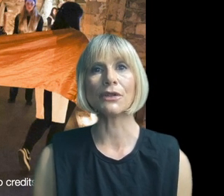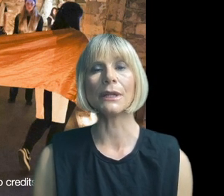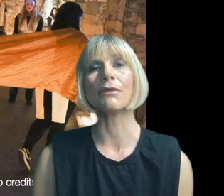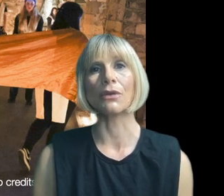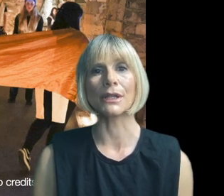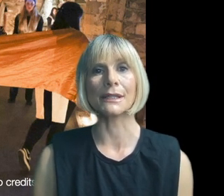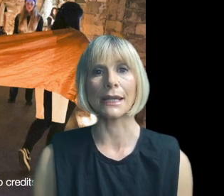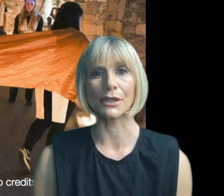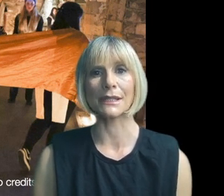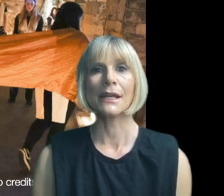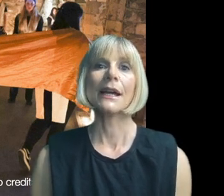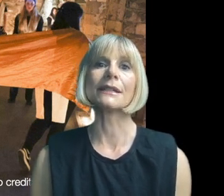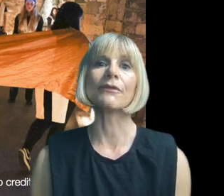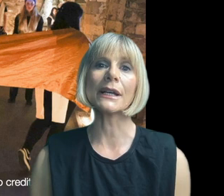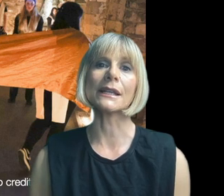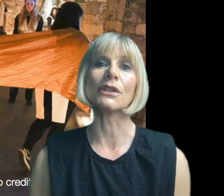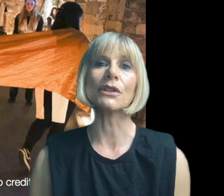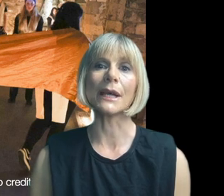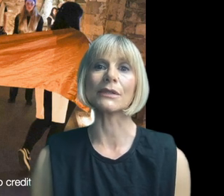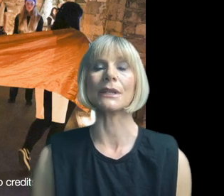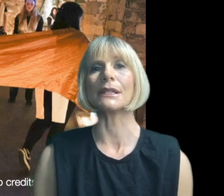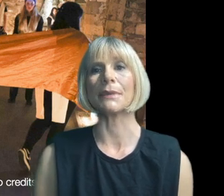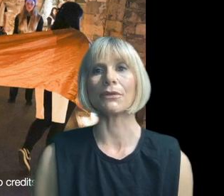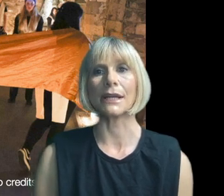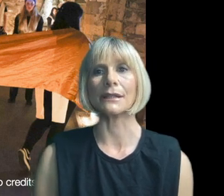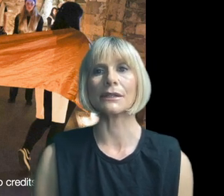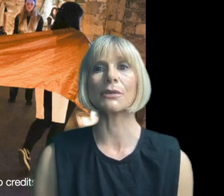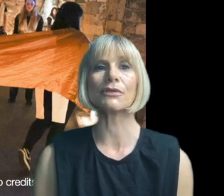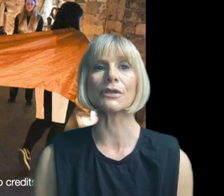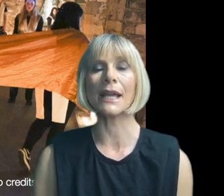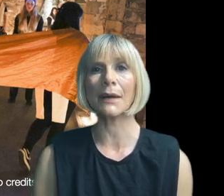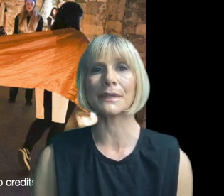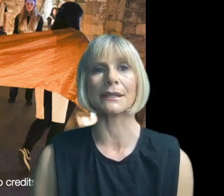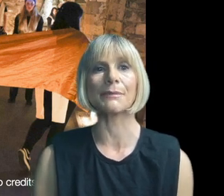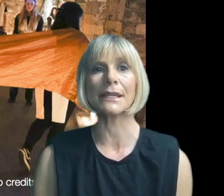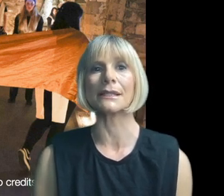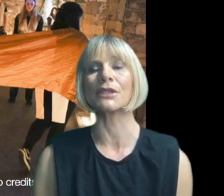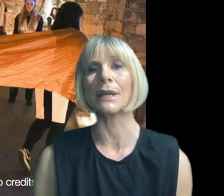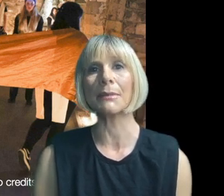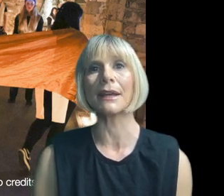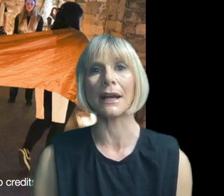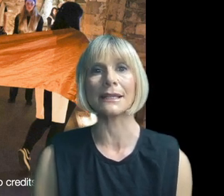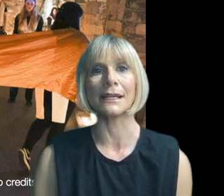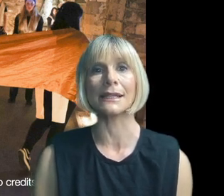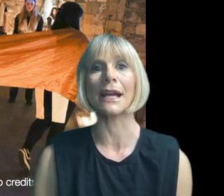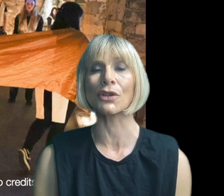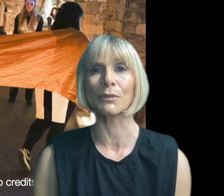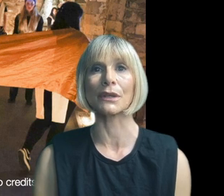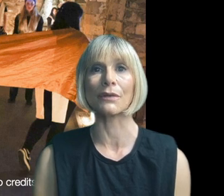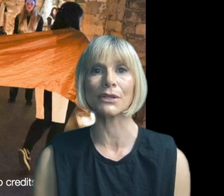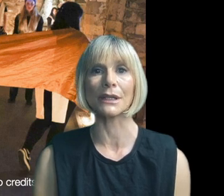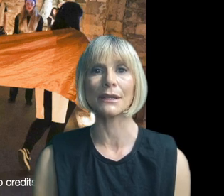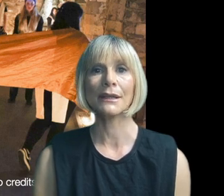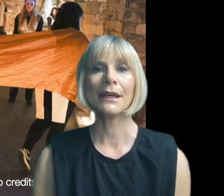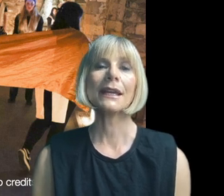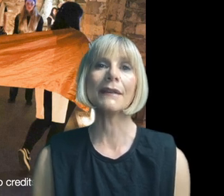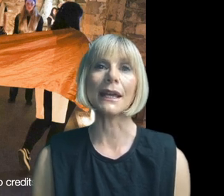individually recorded sections and advised that a new edit would need to be created to introduce gaps and spaces to enable the ISL to catch up with